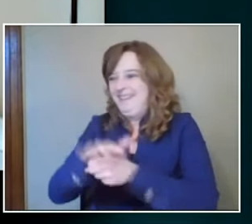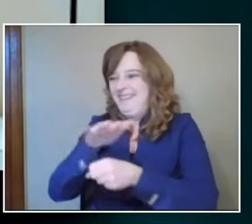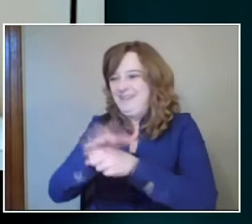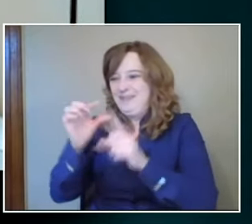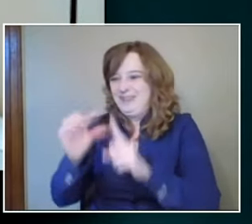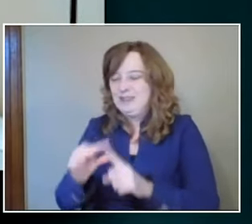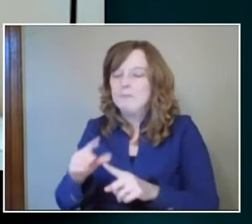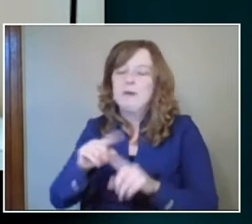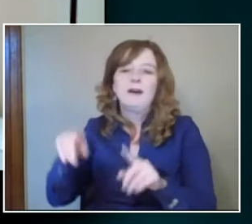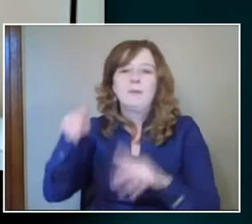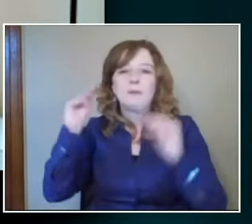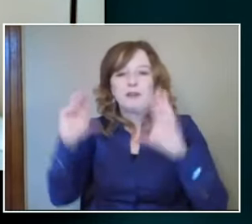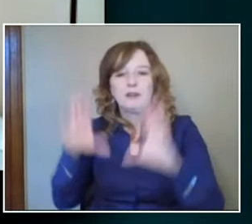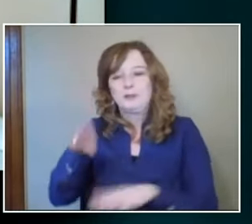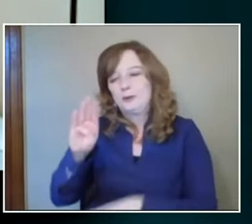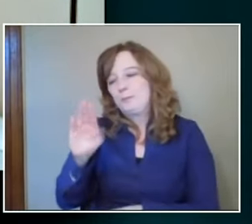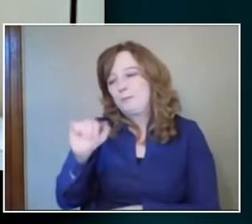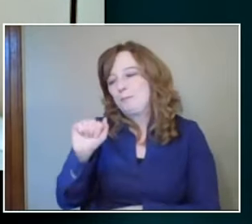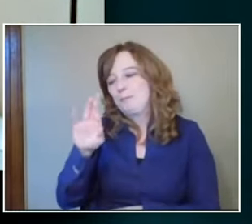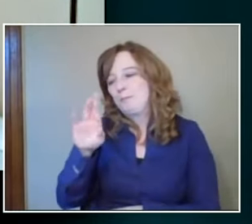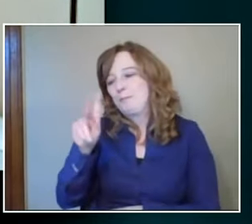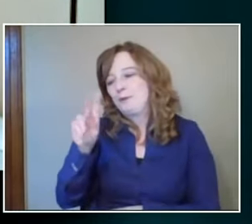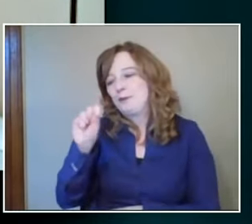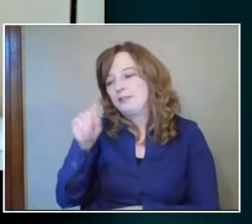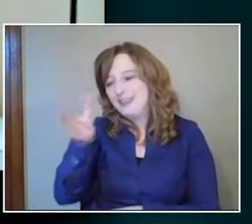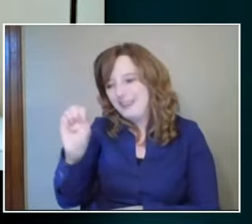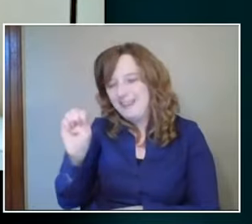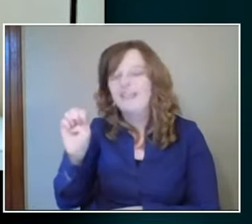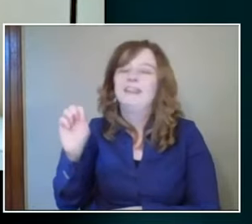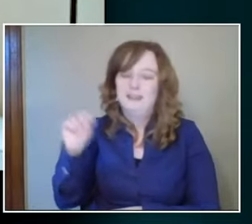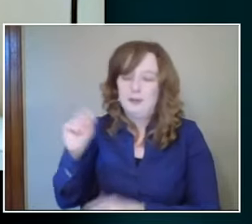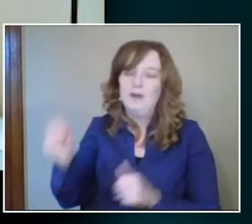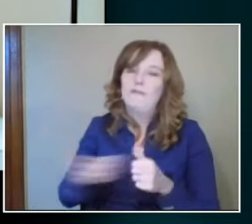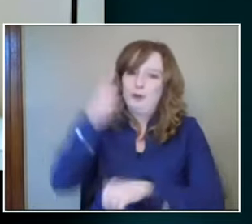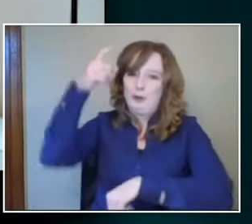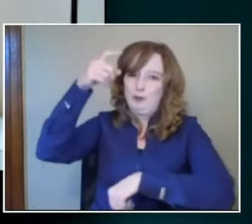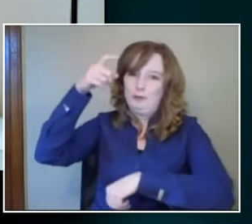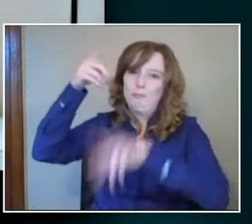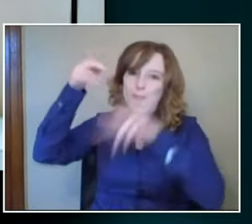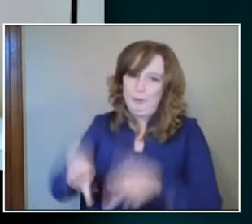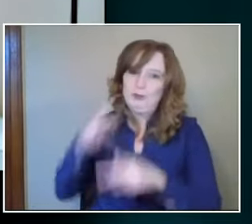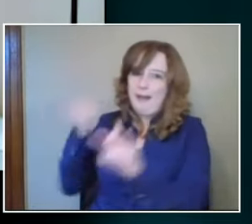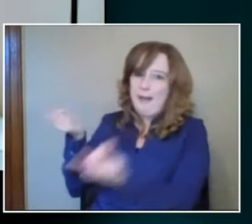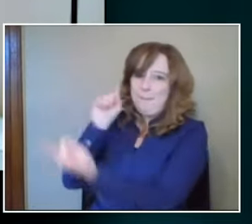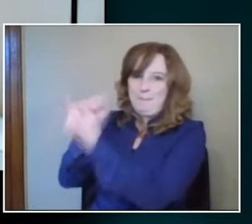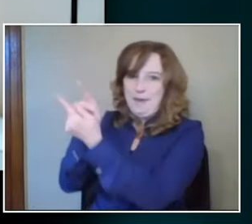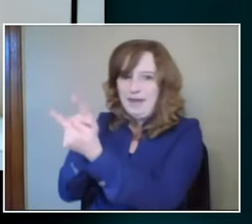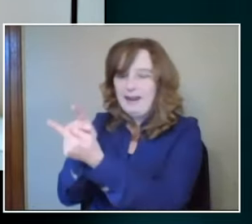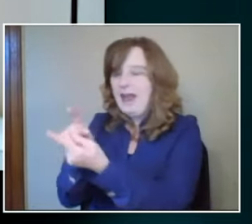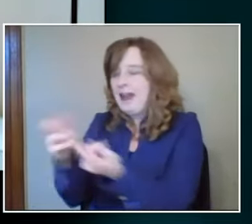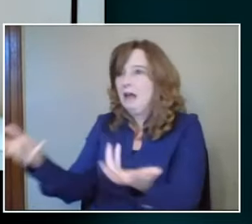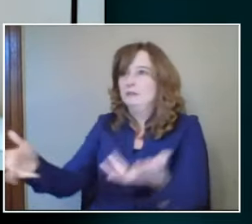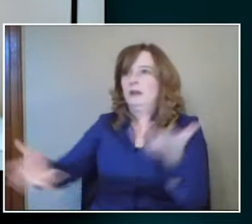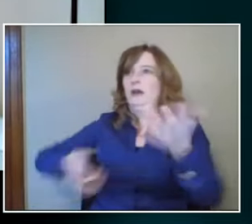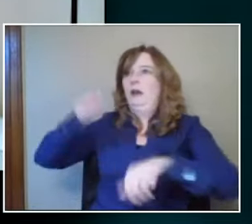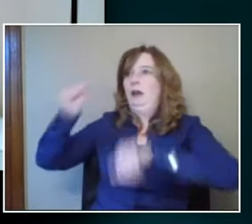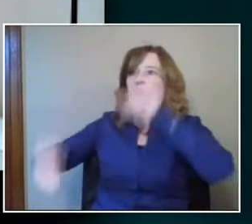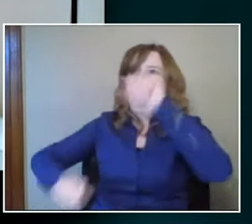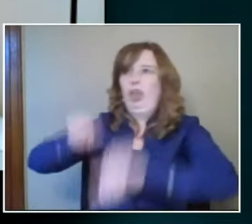Barksdale, yes, he was the first professor that I met, and I didn't know what to do. I didn't know what to do,